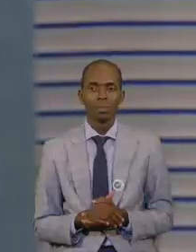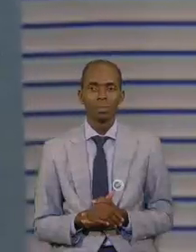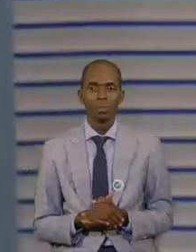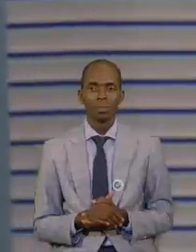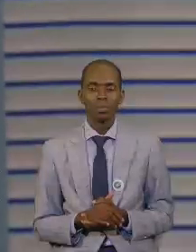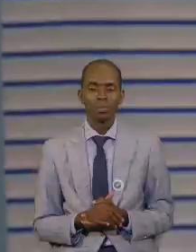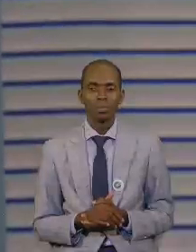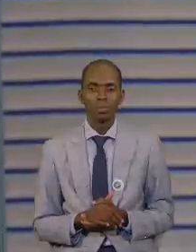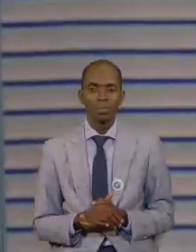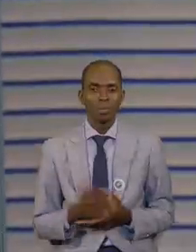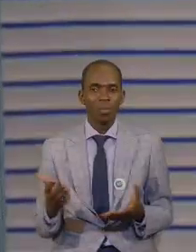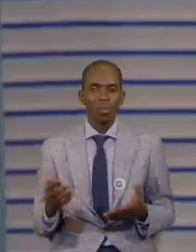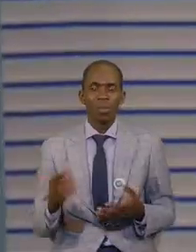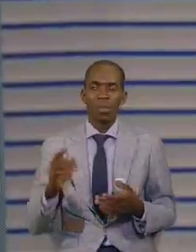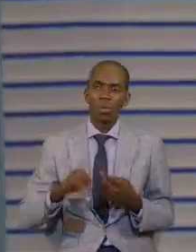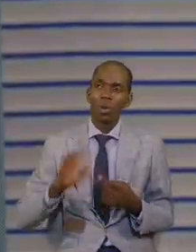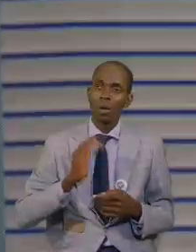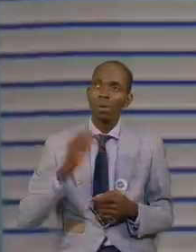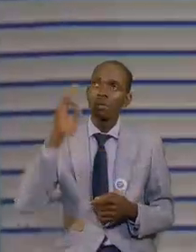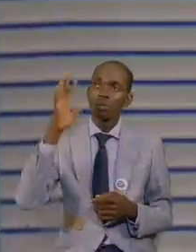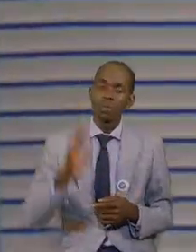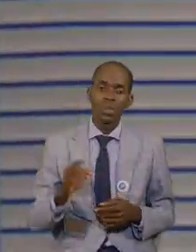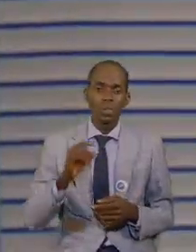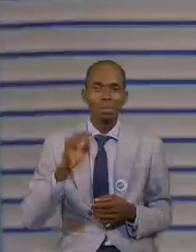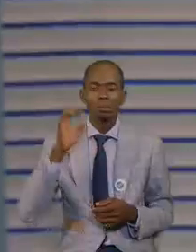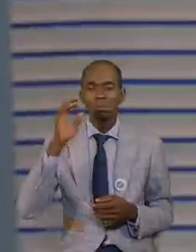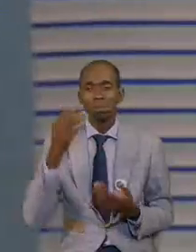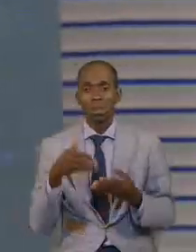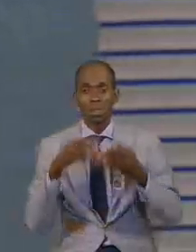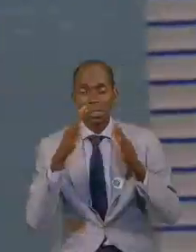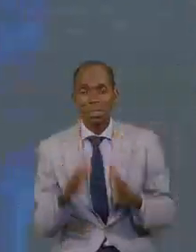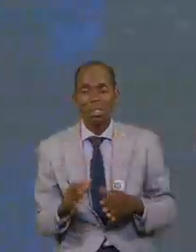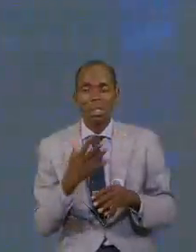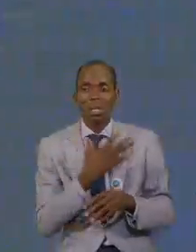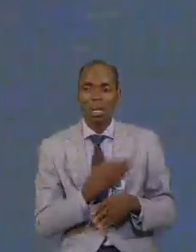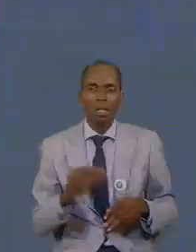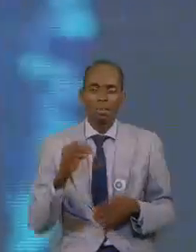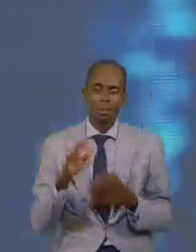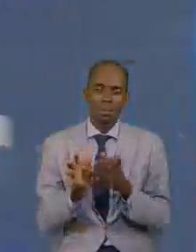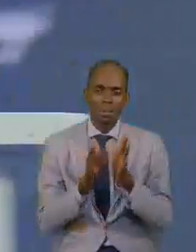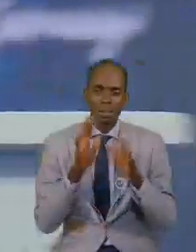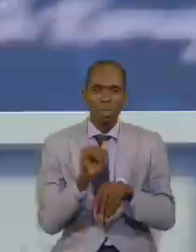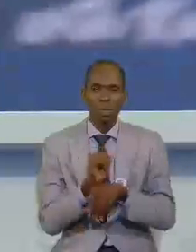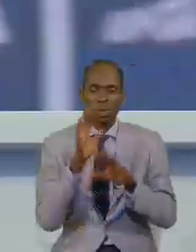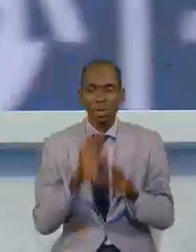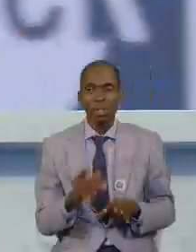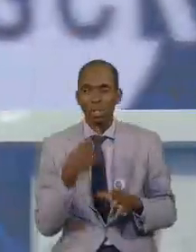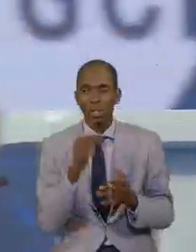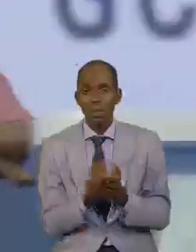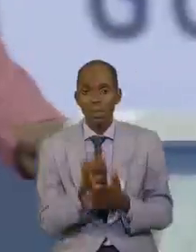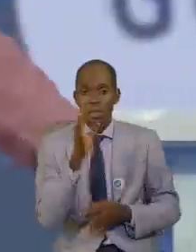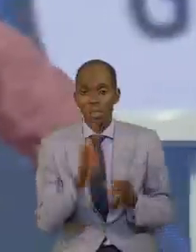There are preachers and pastors and Christian workers, so called, they get swung. If you say that